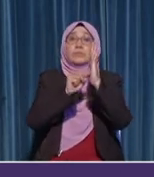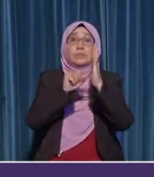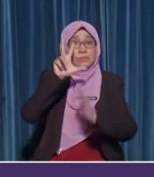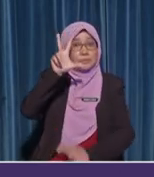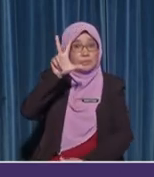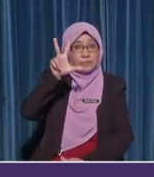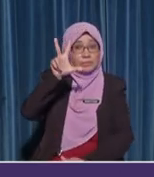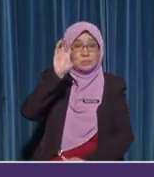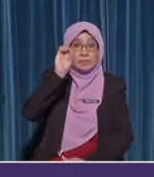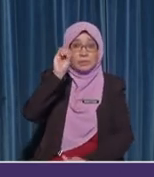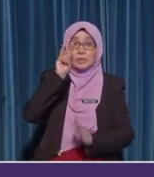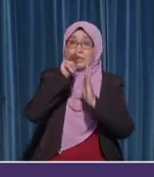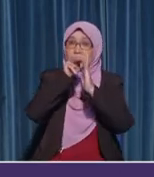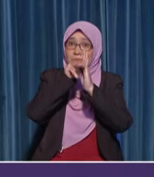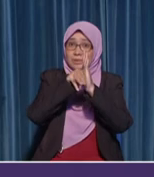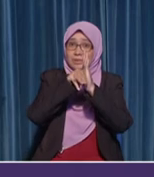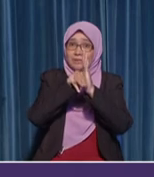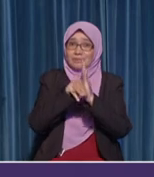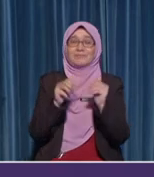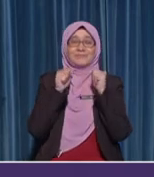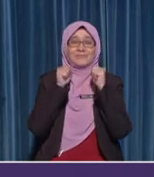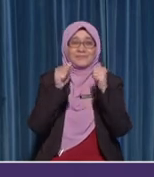minutes. You are awesome!